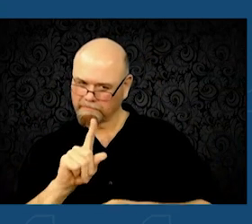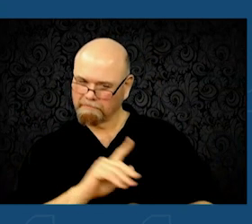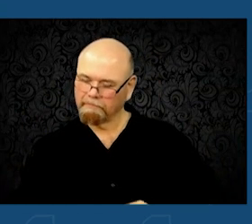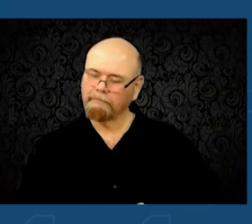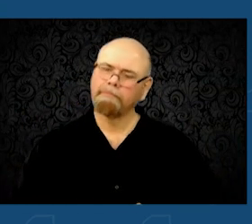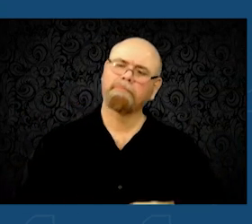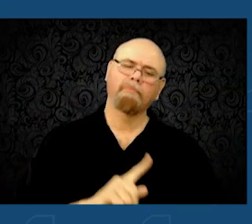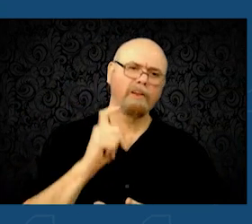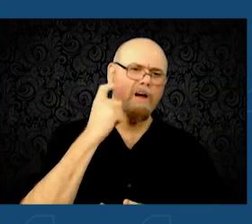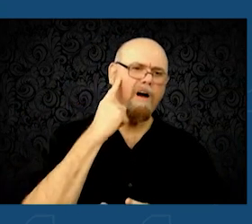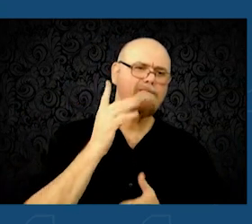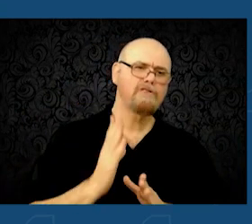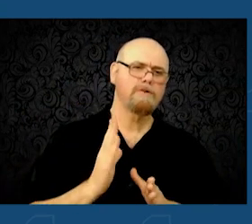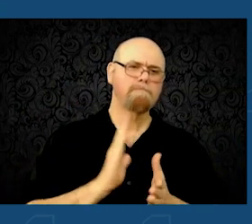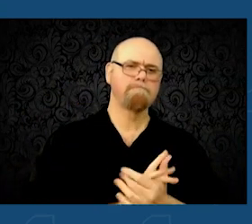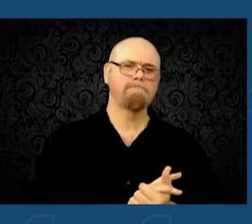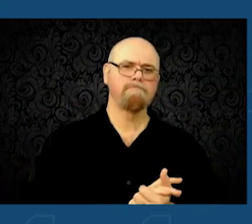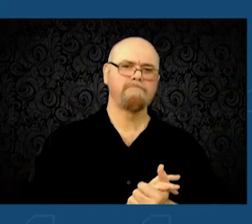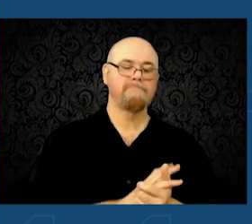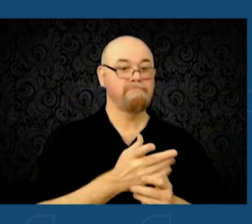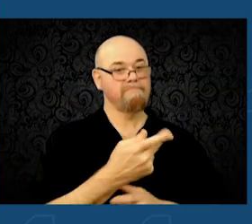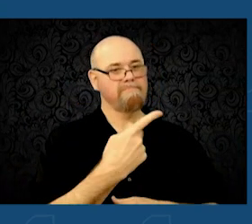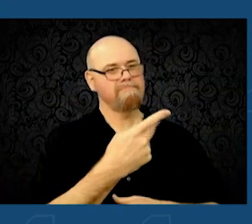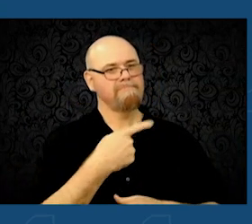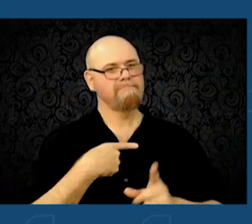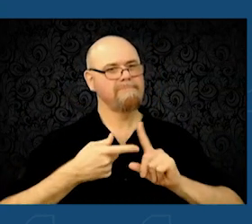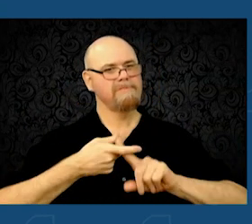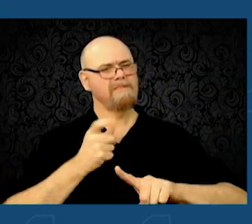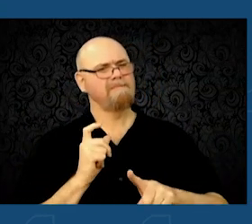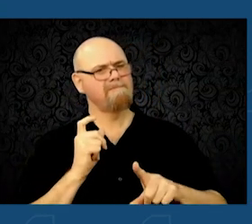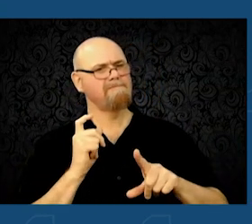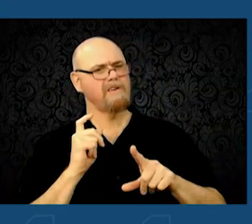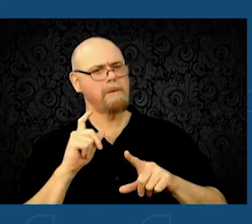Governor, we're from the same area, Lackawanna, New York. I was born there,